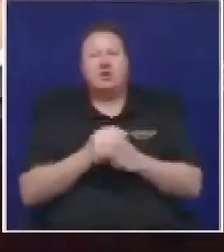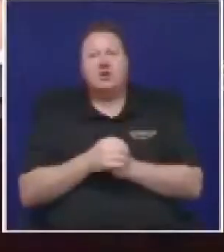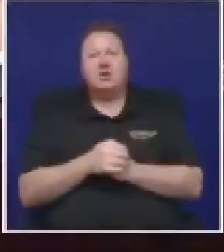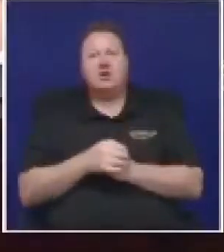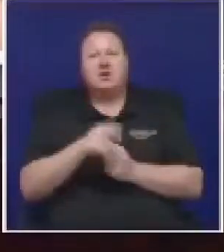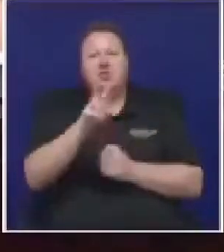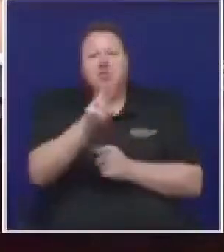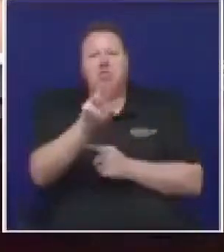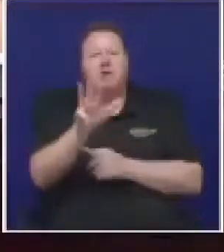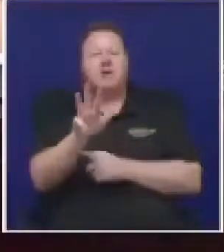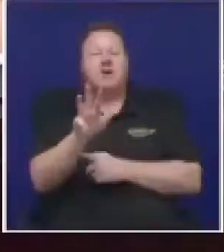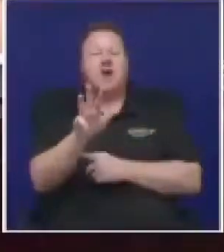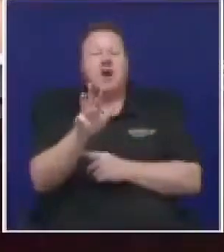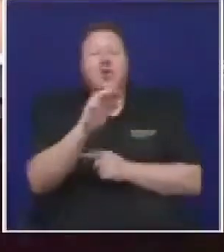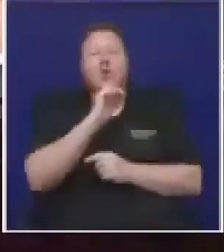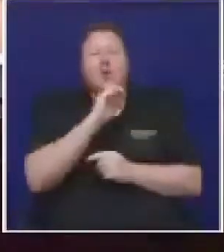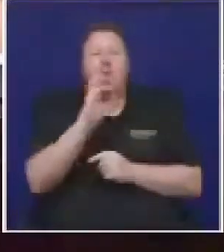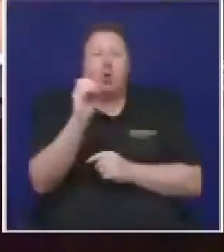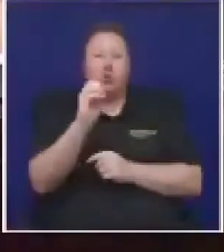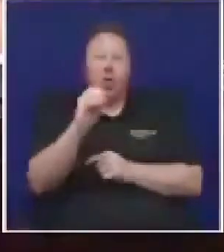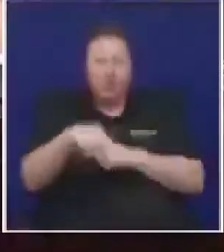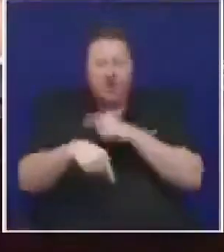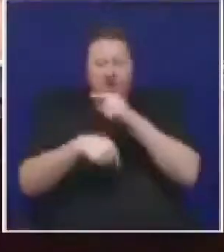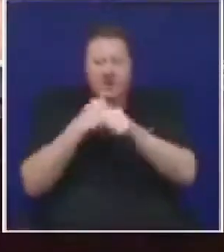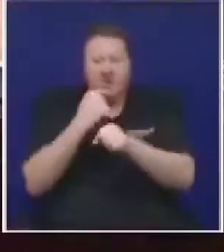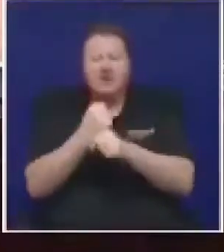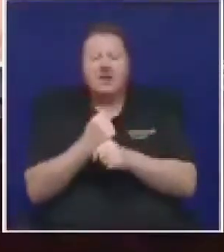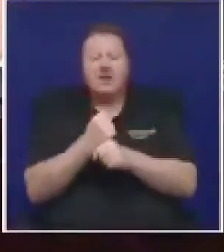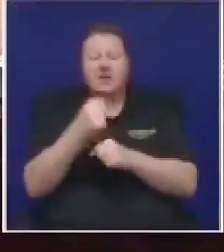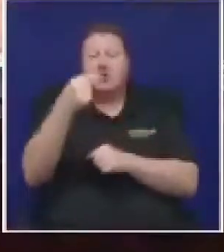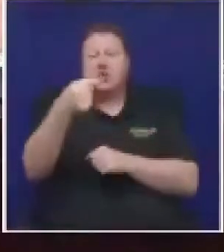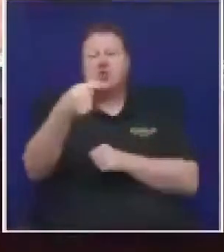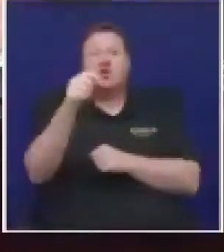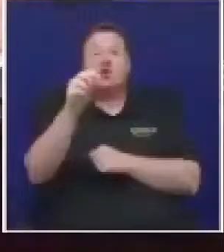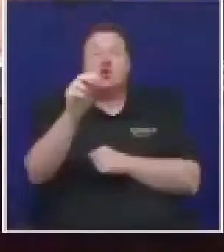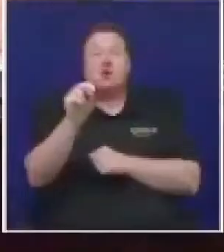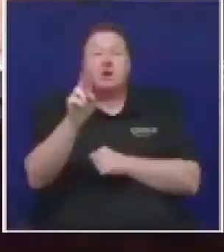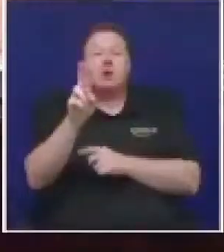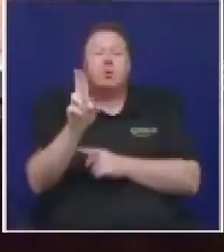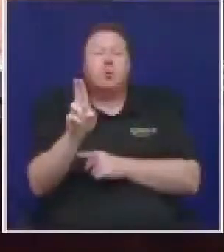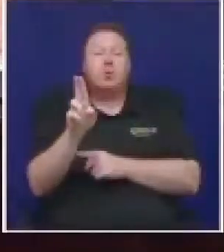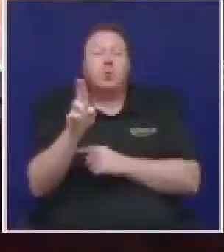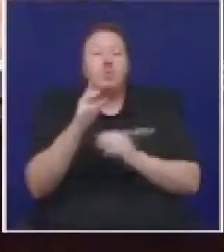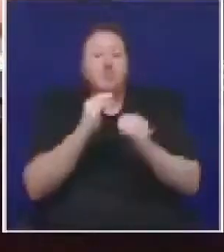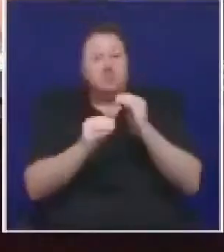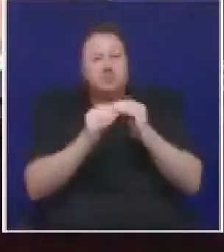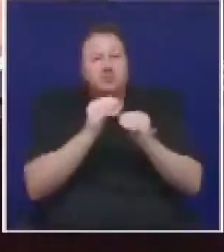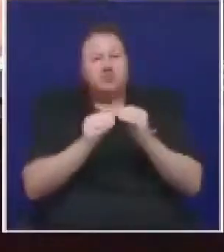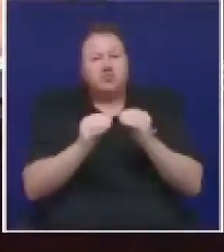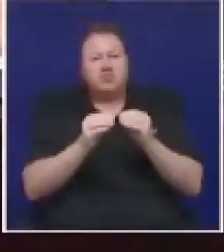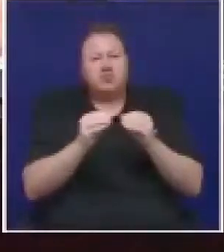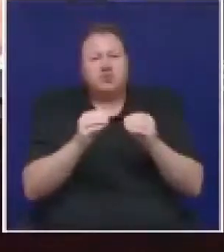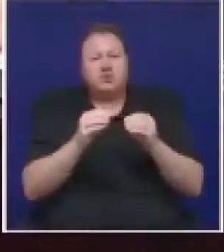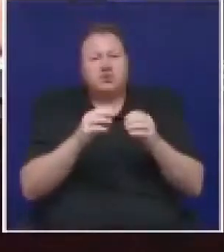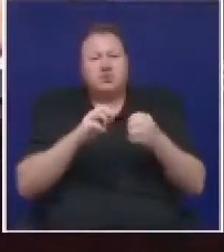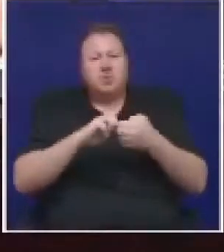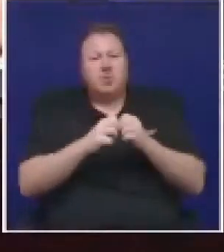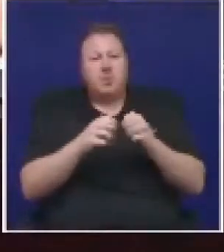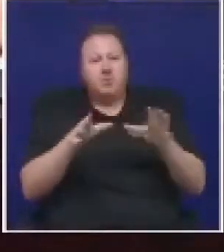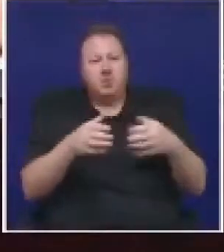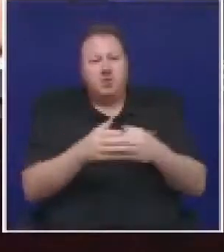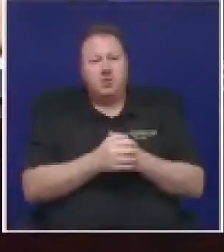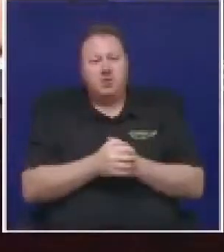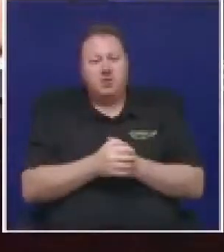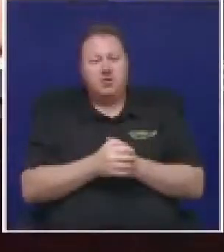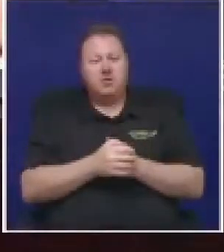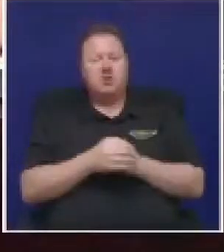of October this year, the GNU clearinghouse mechanism adopted its terms of